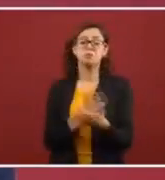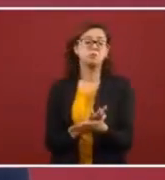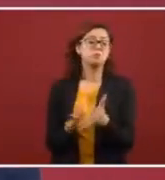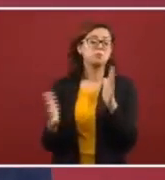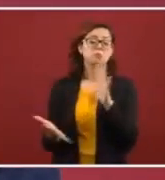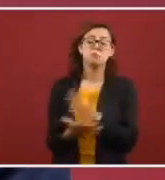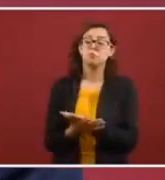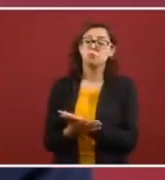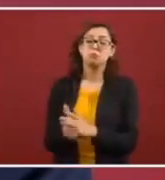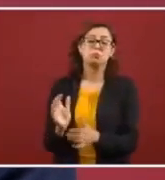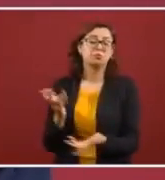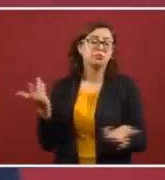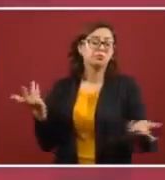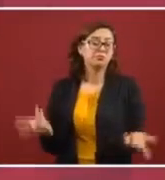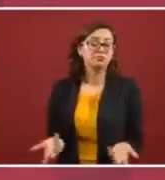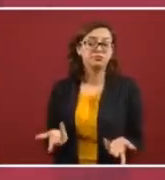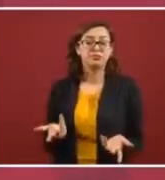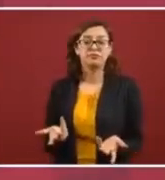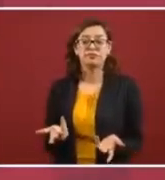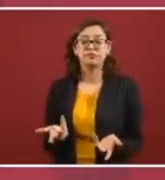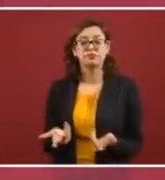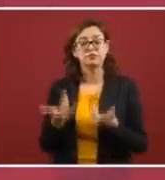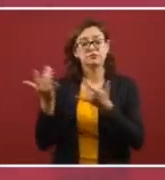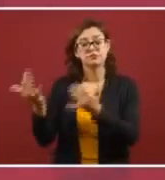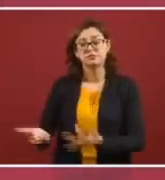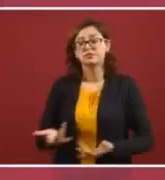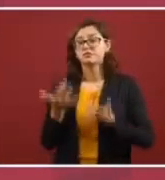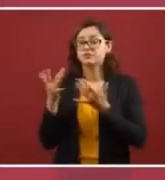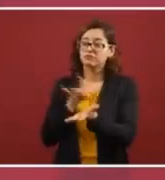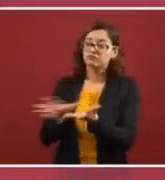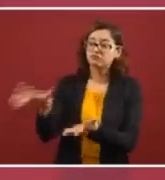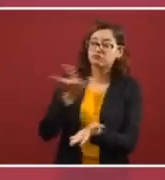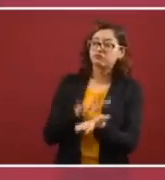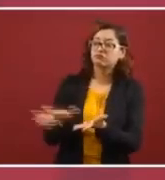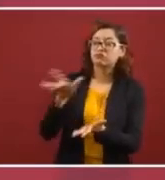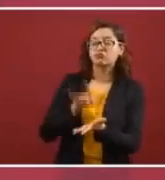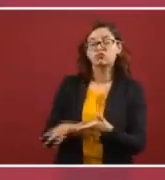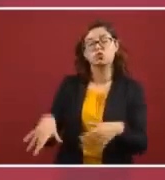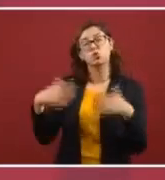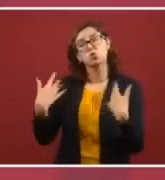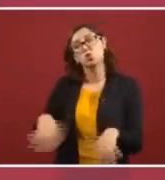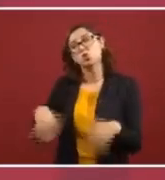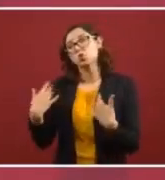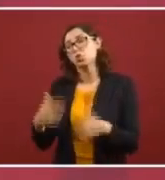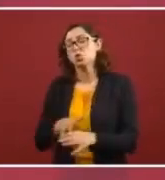They were complicit. They would burn incense to protect